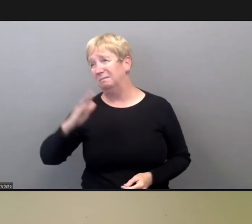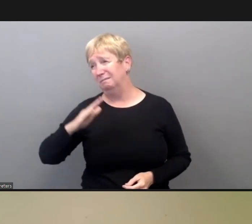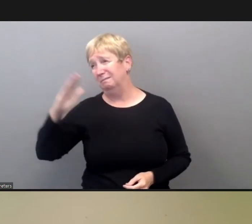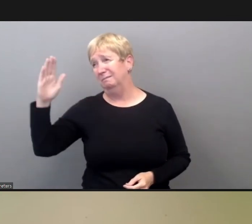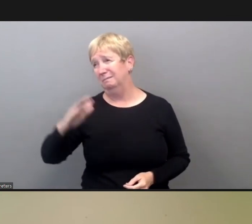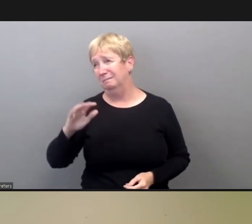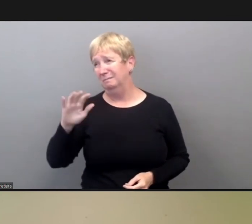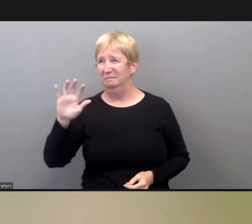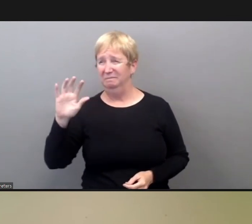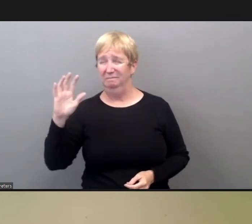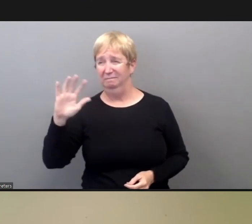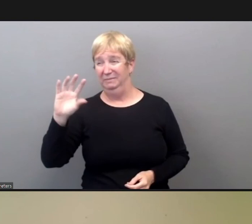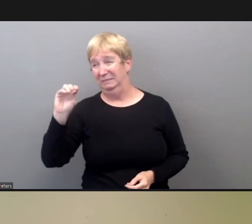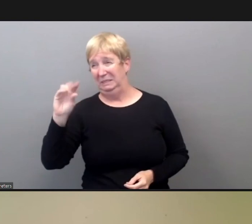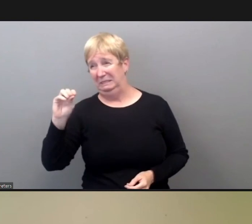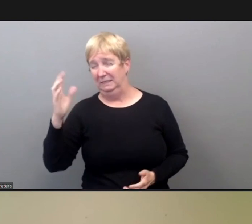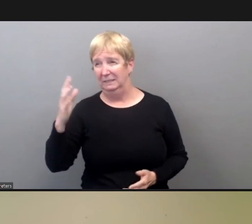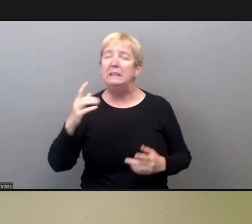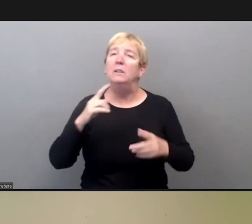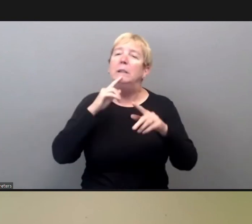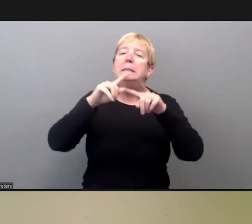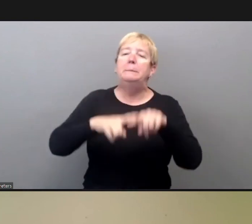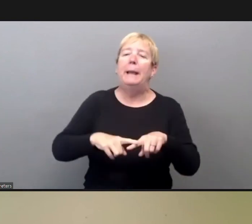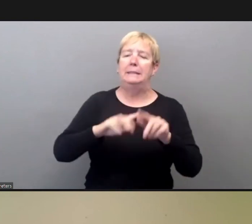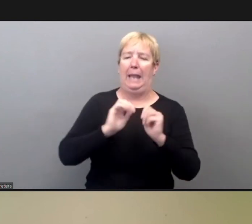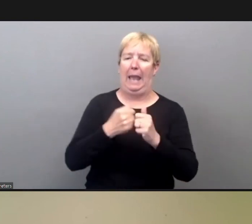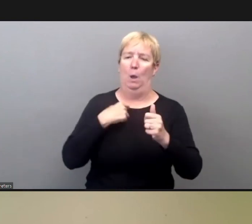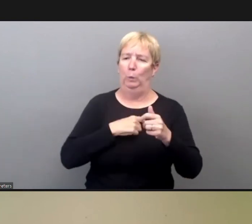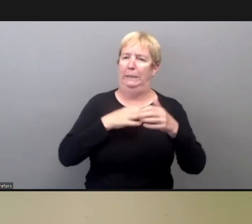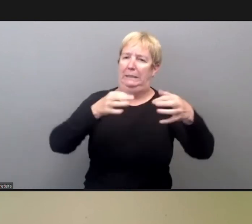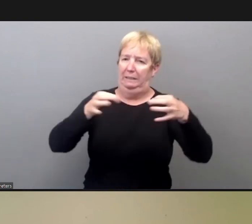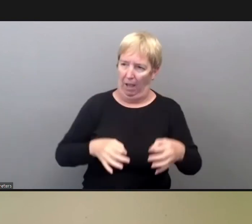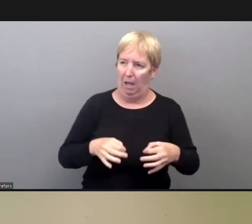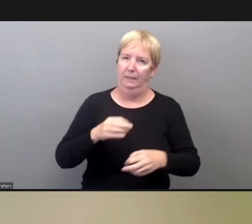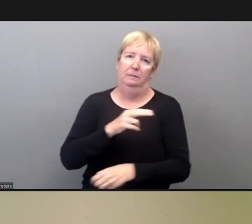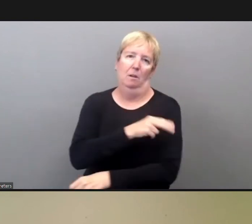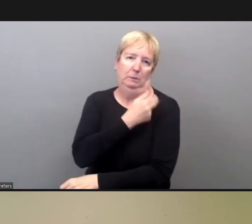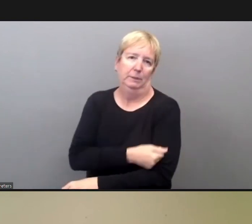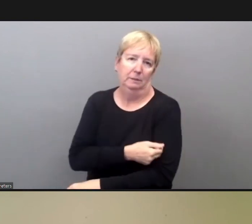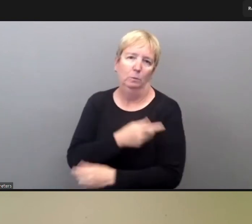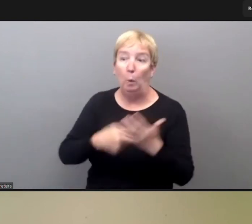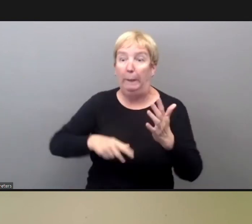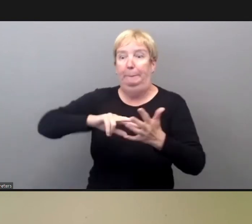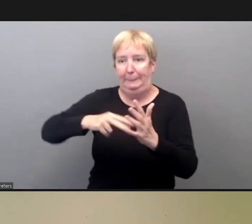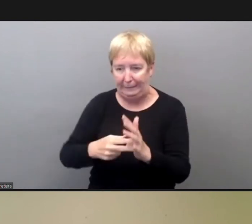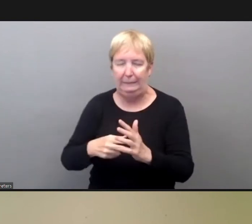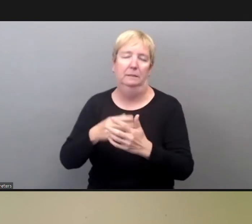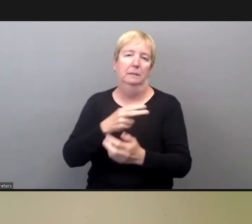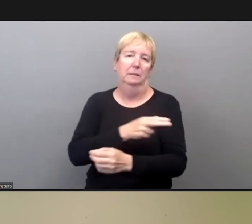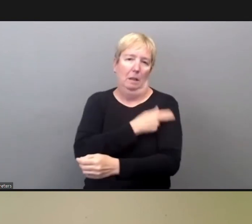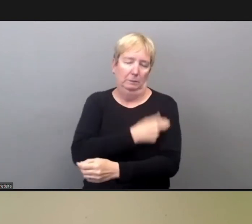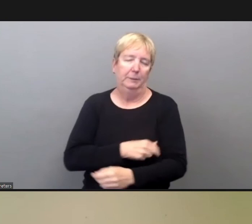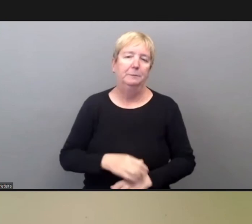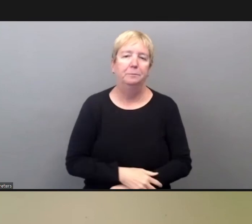between those two. I know it depends on the classification, but I can find that out. Thank you.